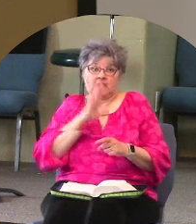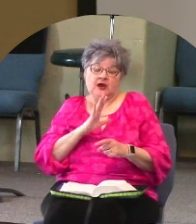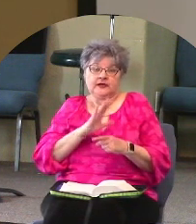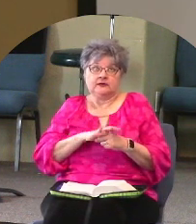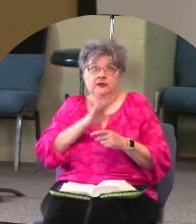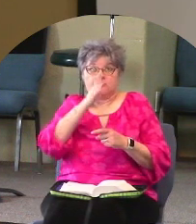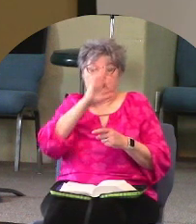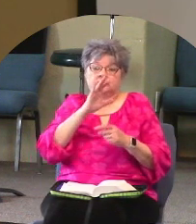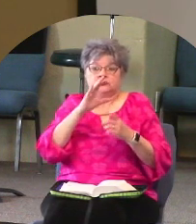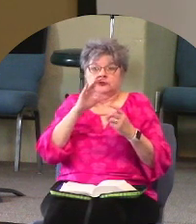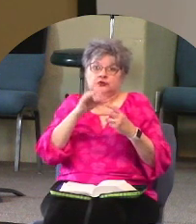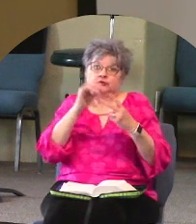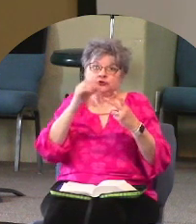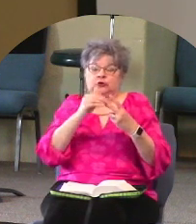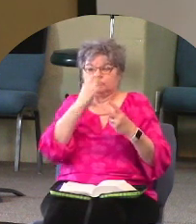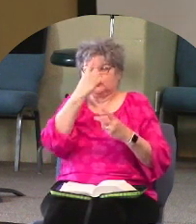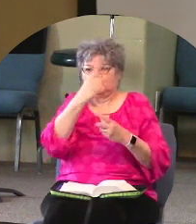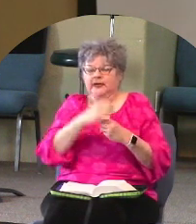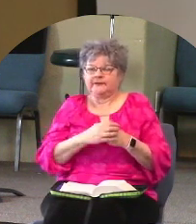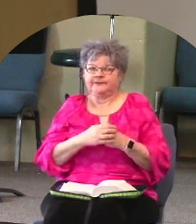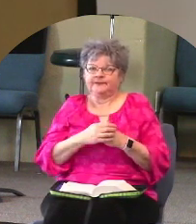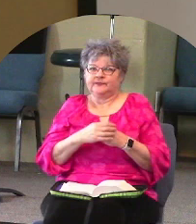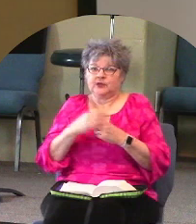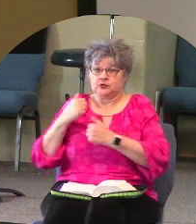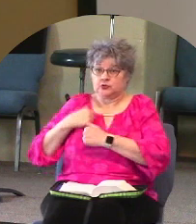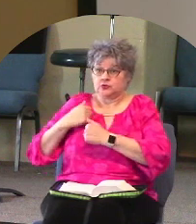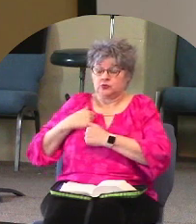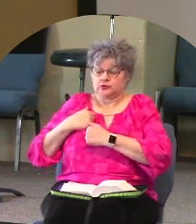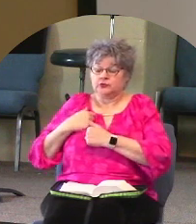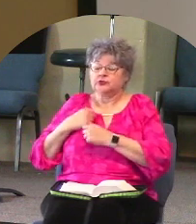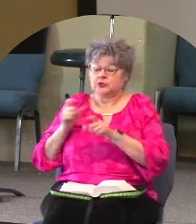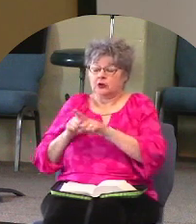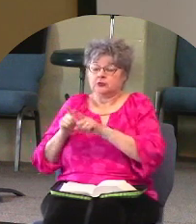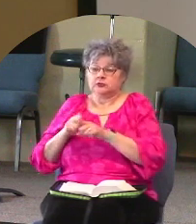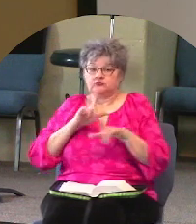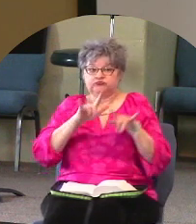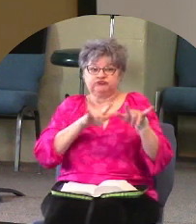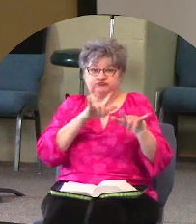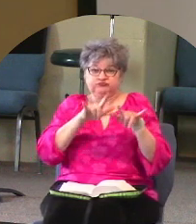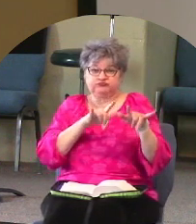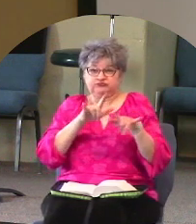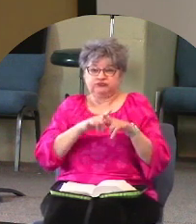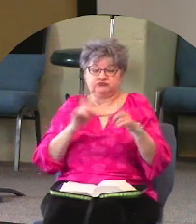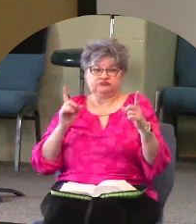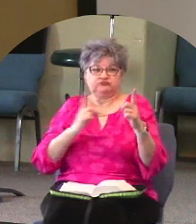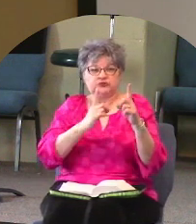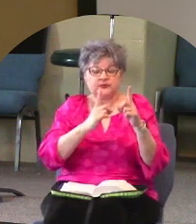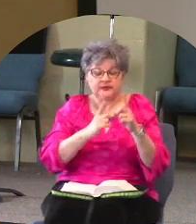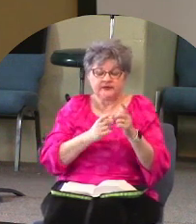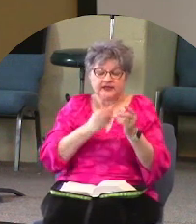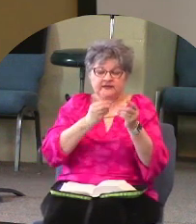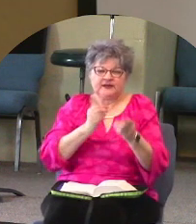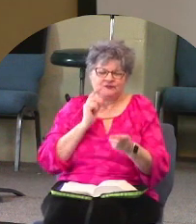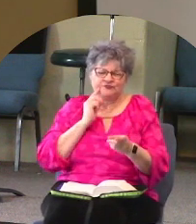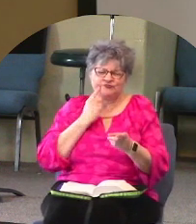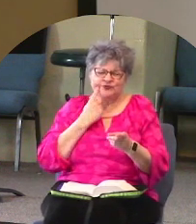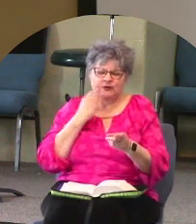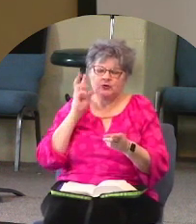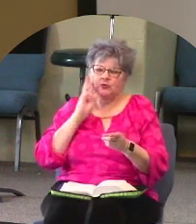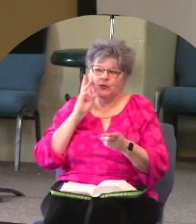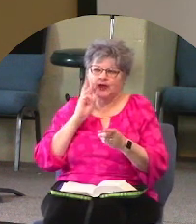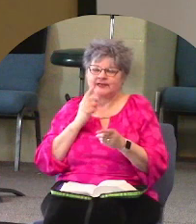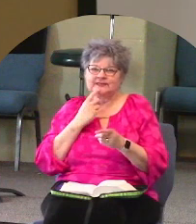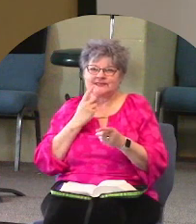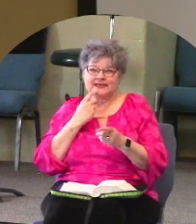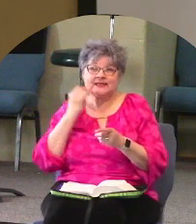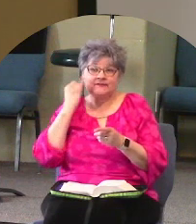chosen one. The soldiers also mocked him, coming up to him, offering him sour wine and saying, if